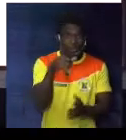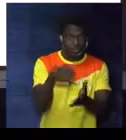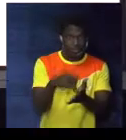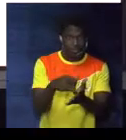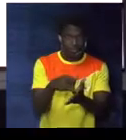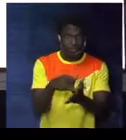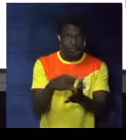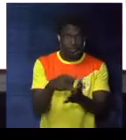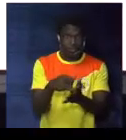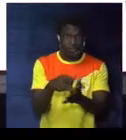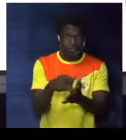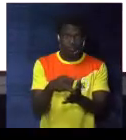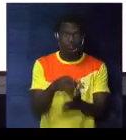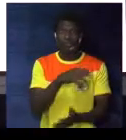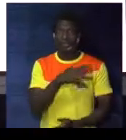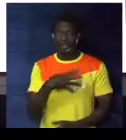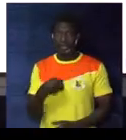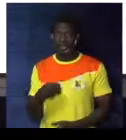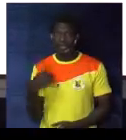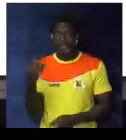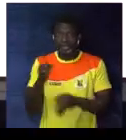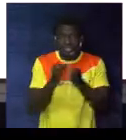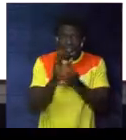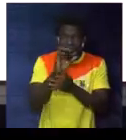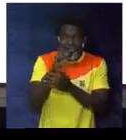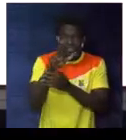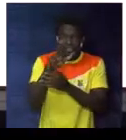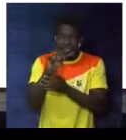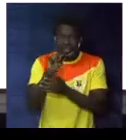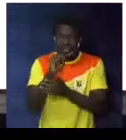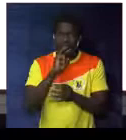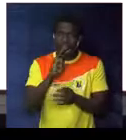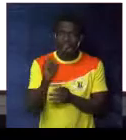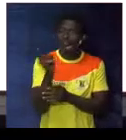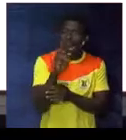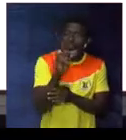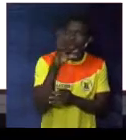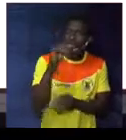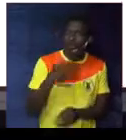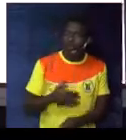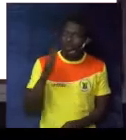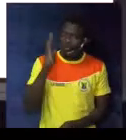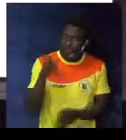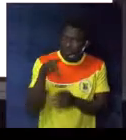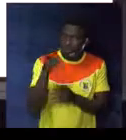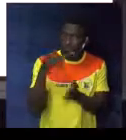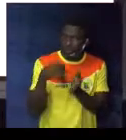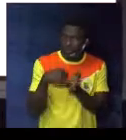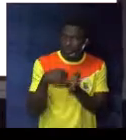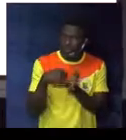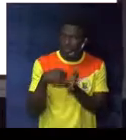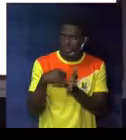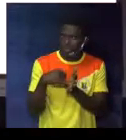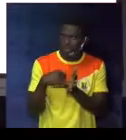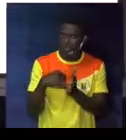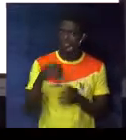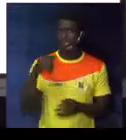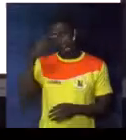would find it. And the defining clause is where nobody will find